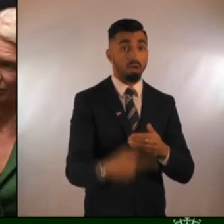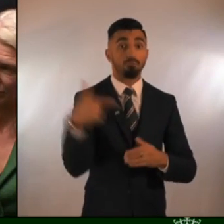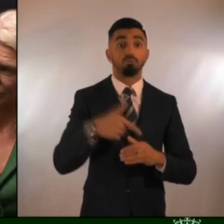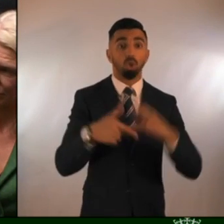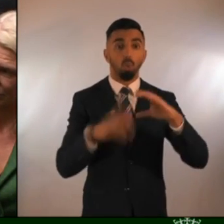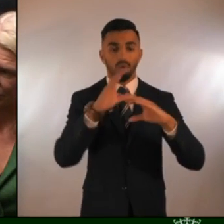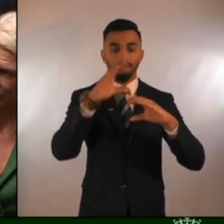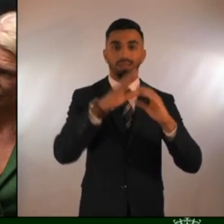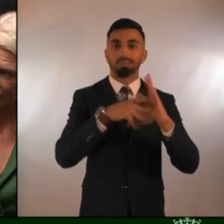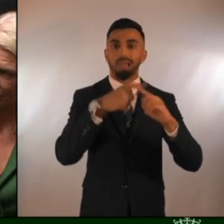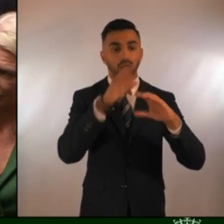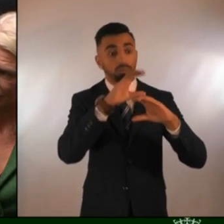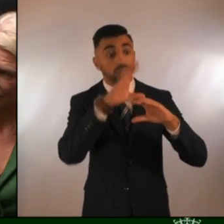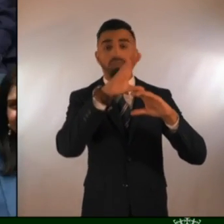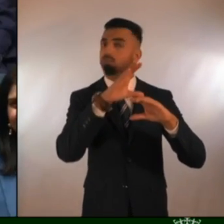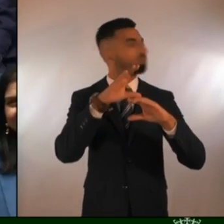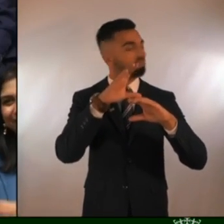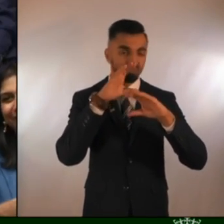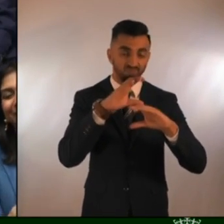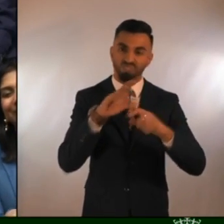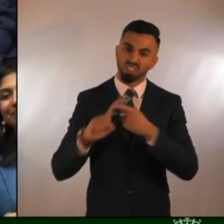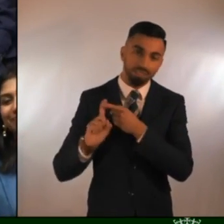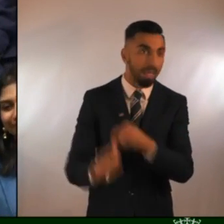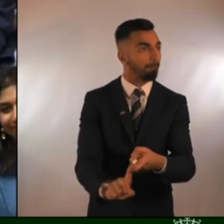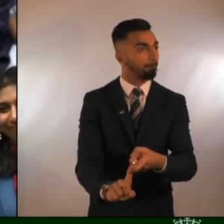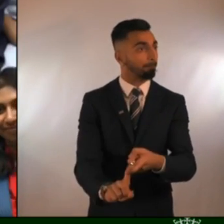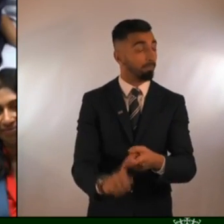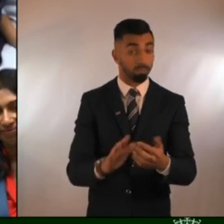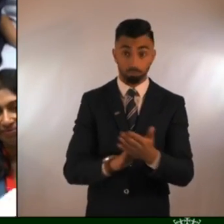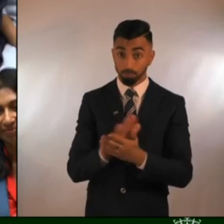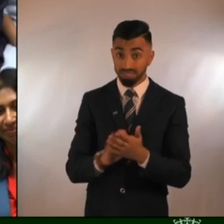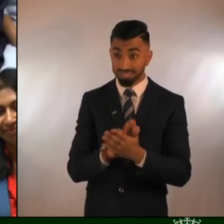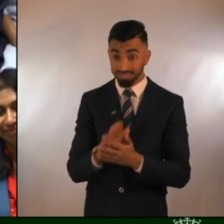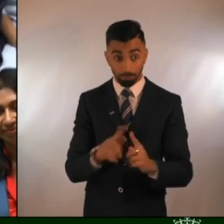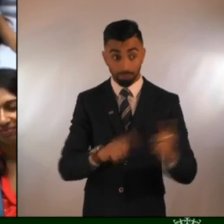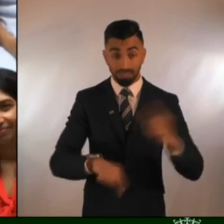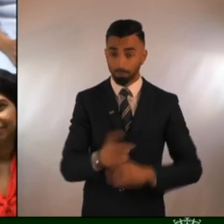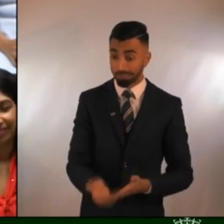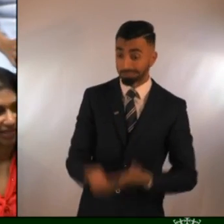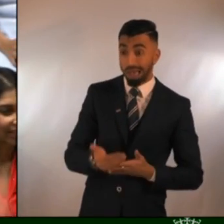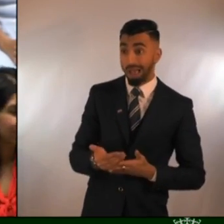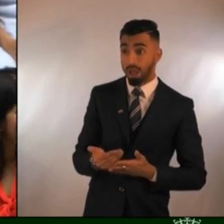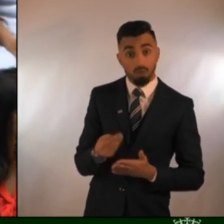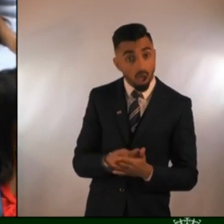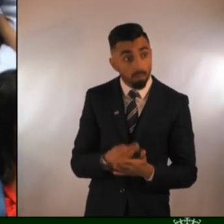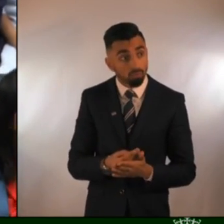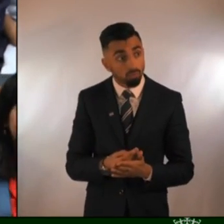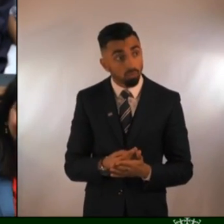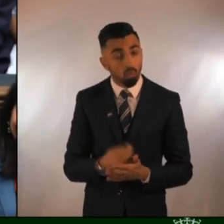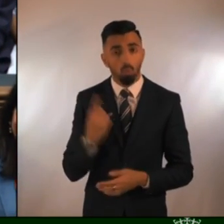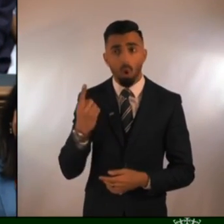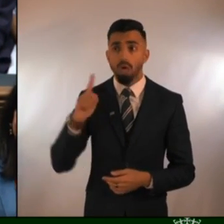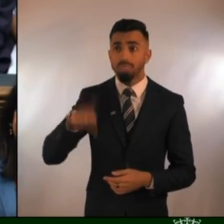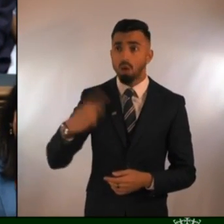Compared to 2010 plans, that's a saving of £1,200. Madam Deputy Speaker, wages up,